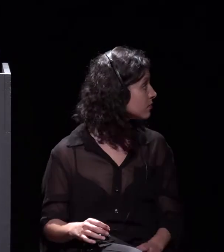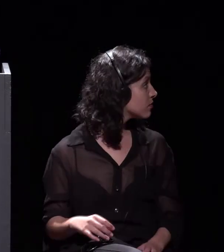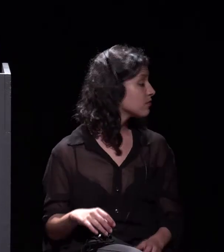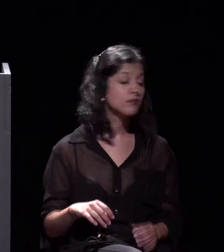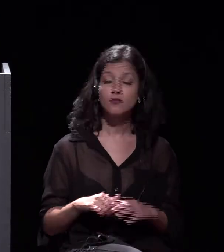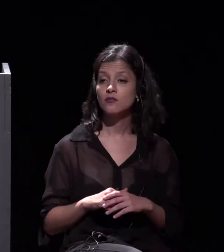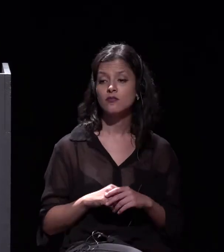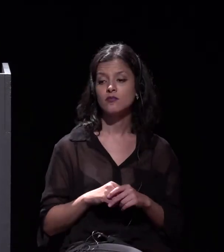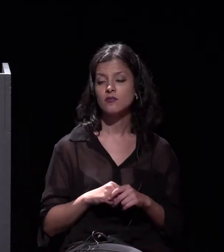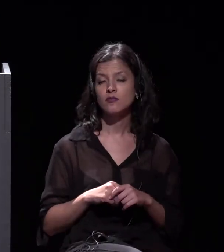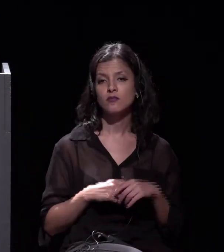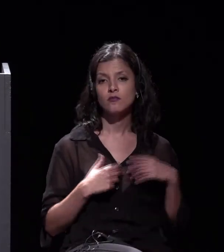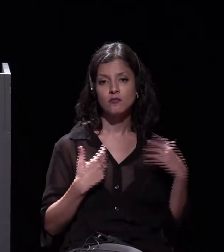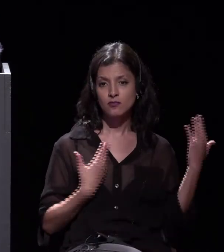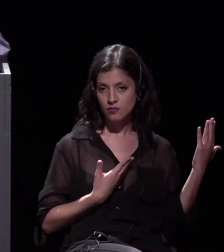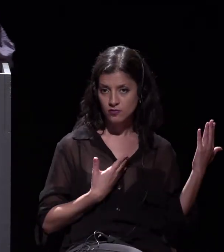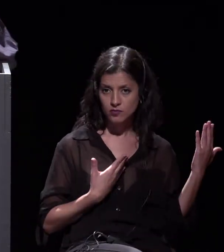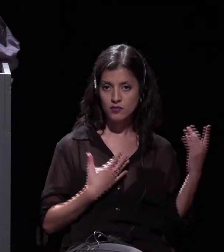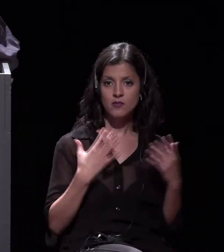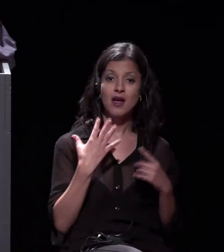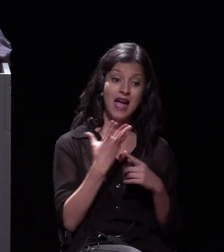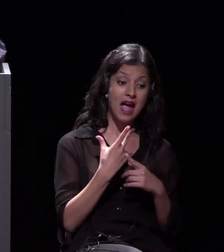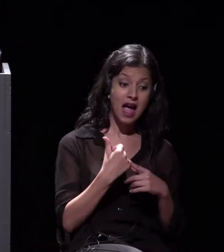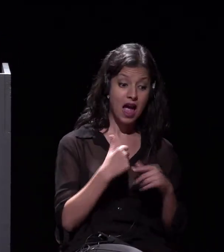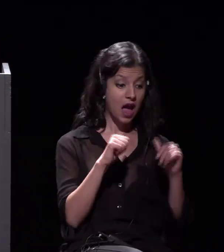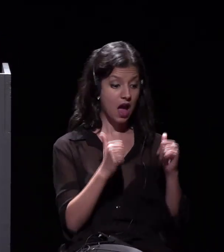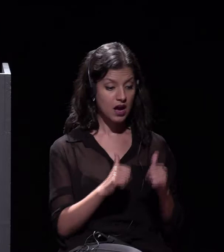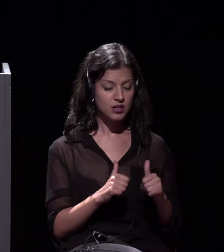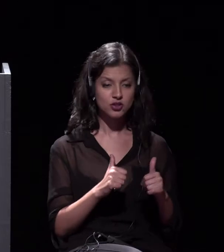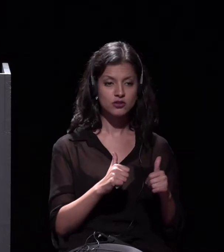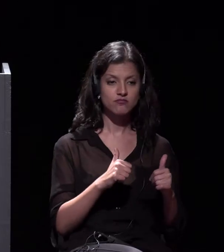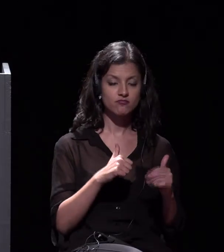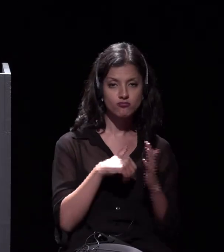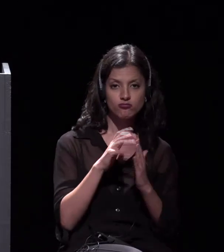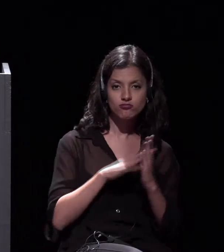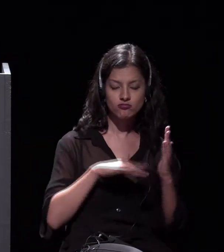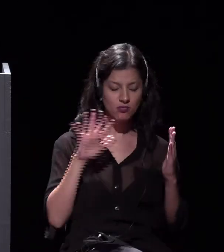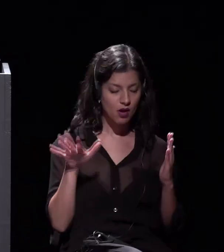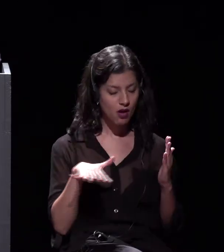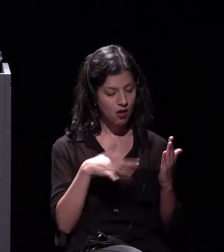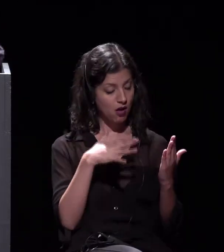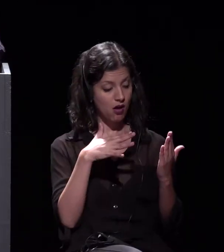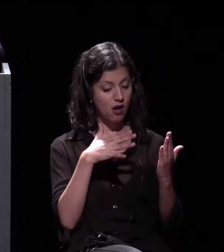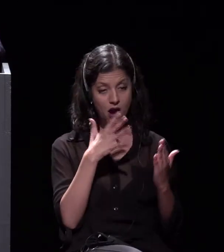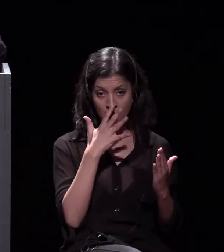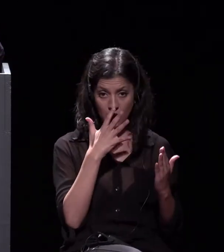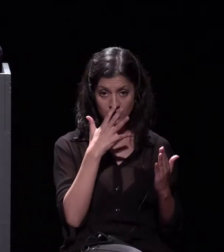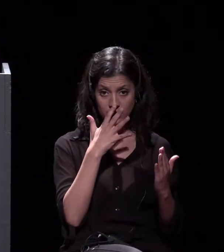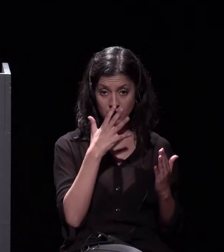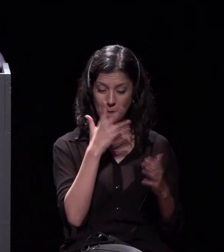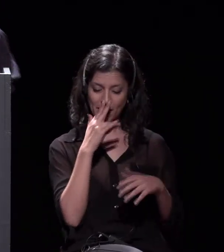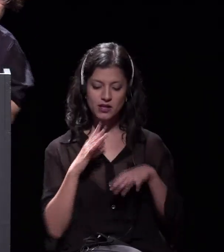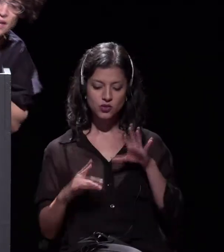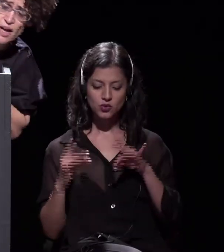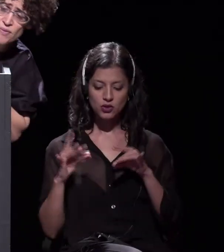accustomed in the world of contemporary art, the curator is simply a vanishing mediator. So my point, then I'm going